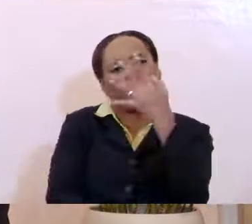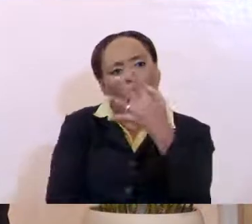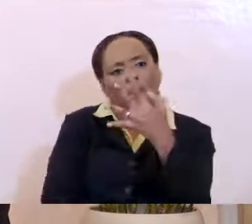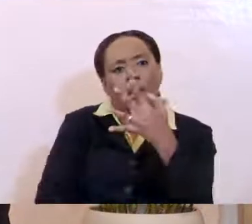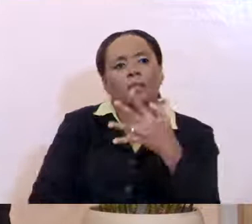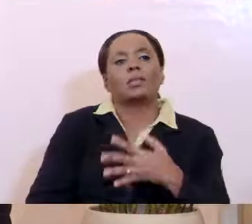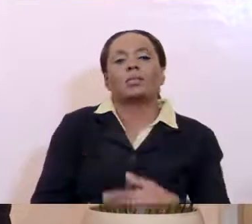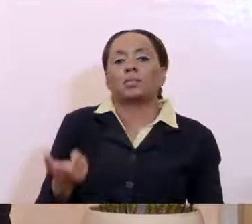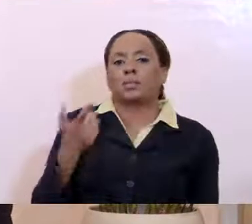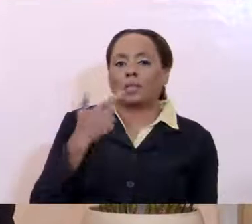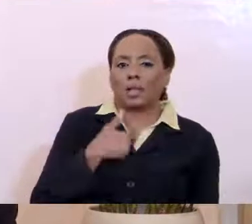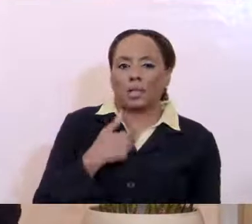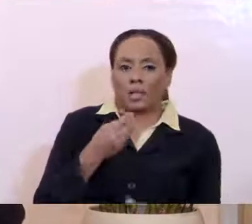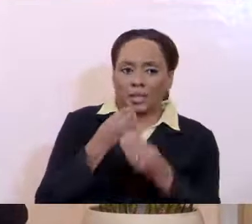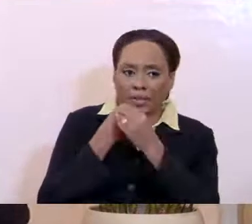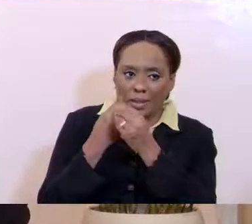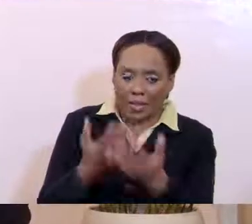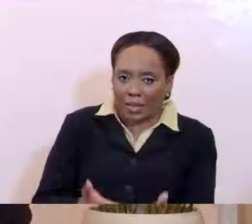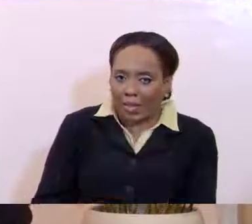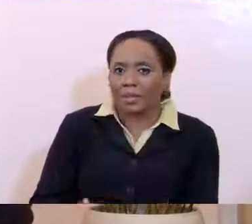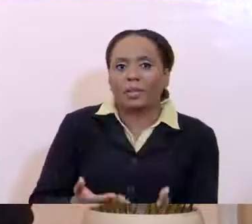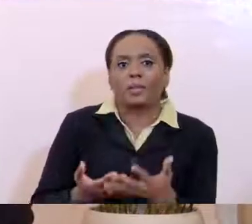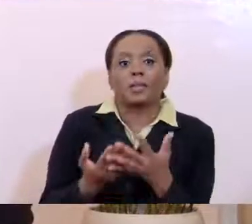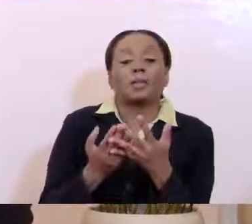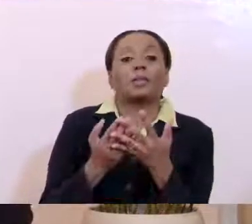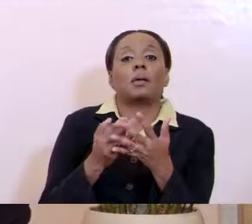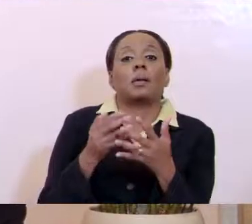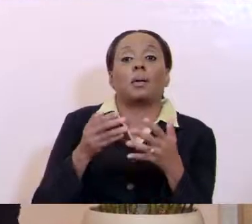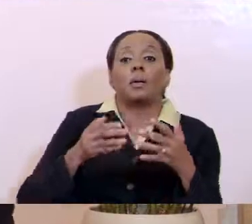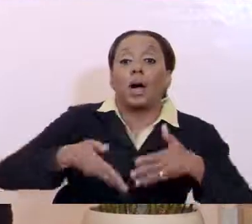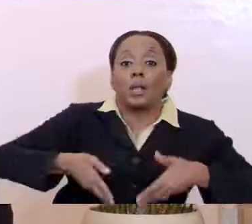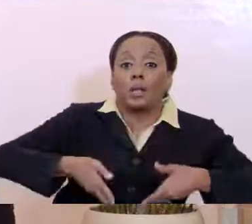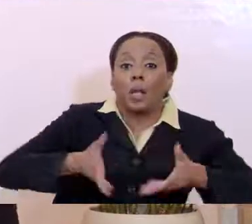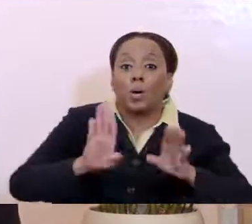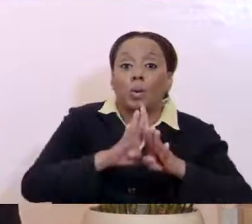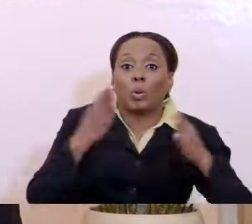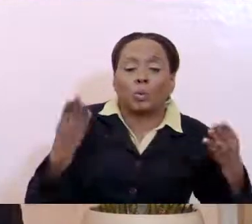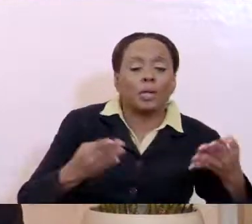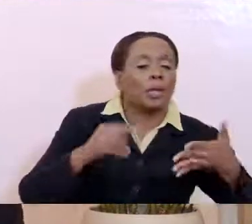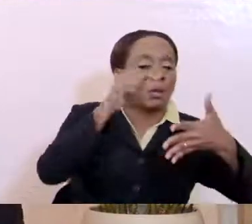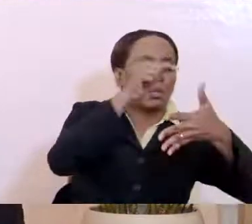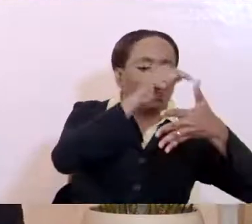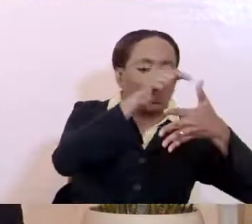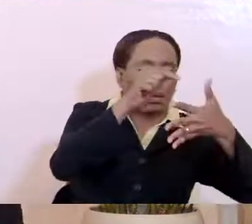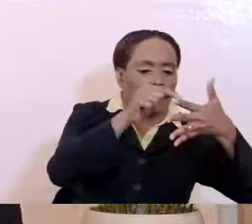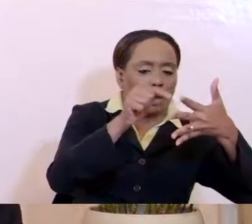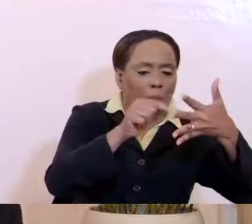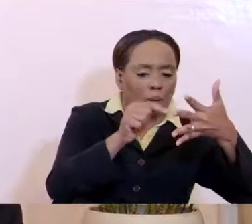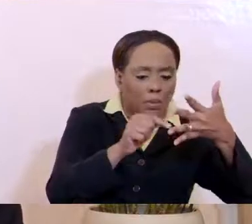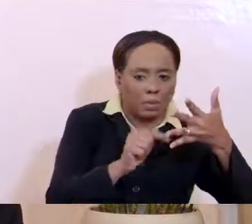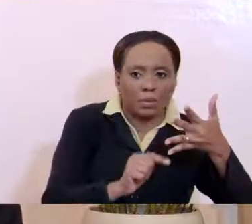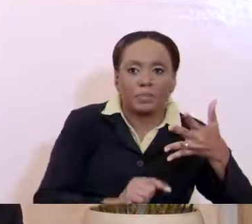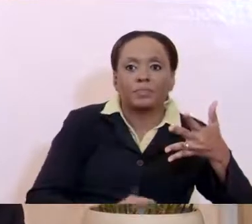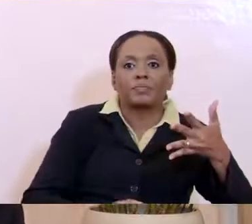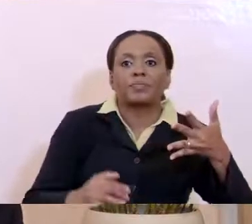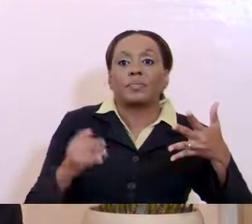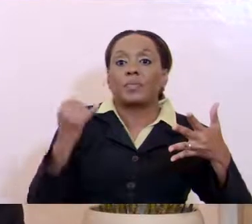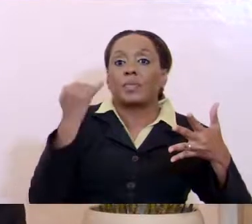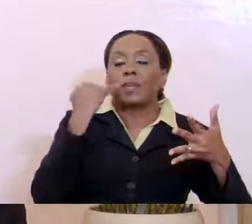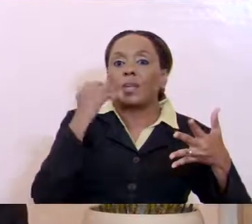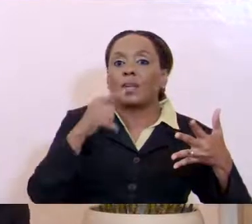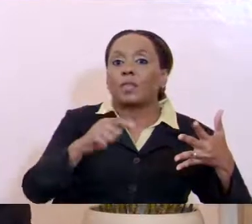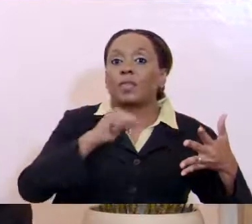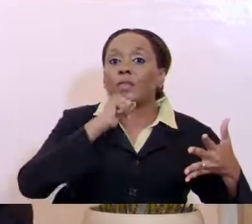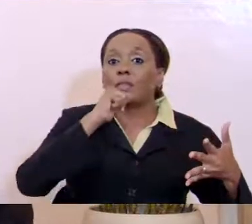to craft a directive and to express those things that are specifically allowed. If you have not